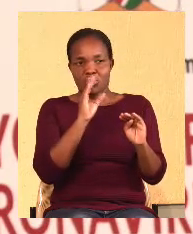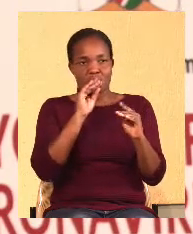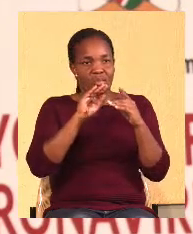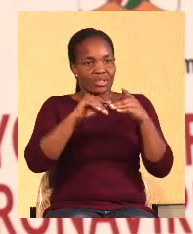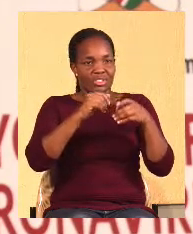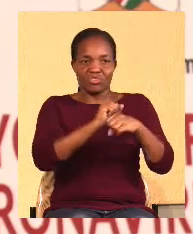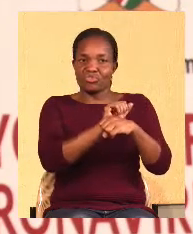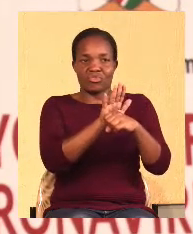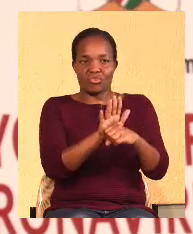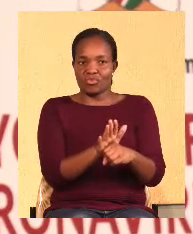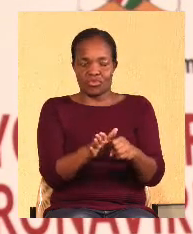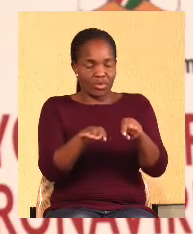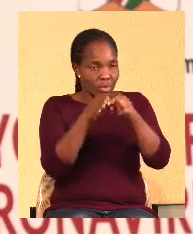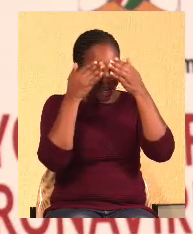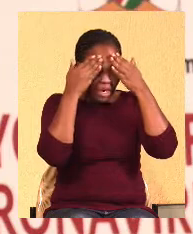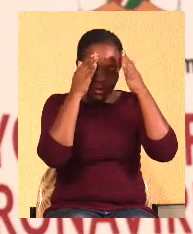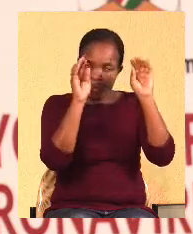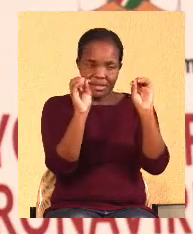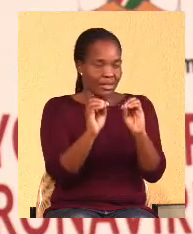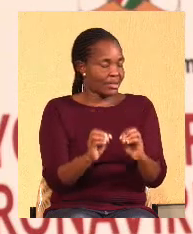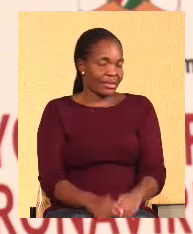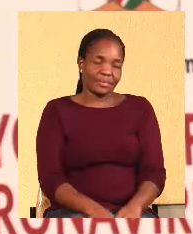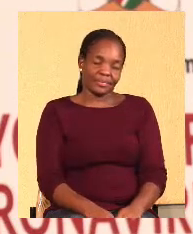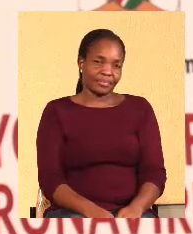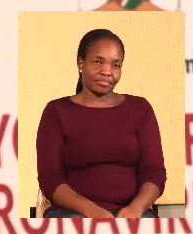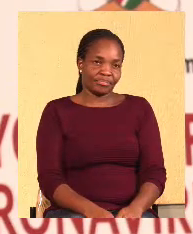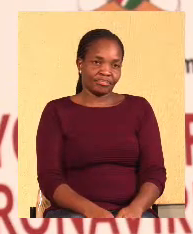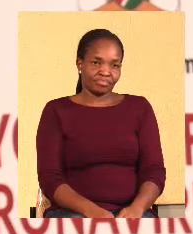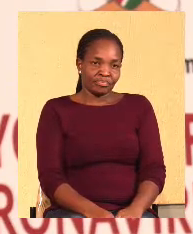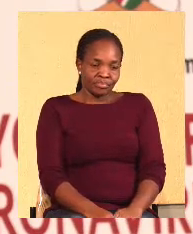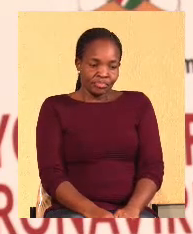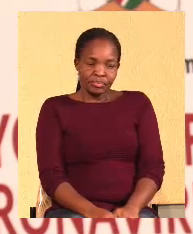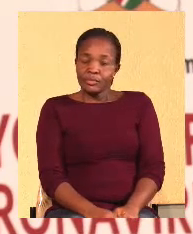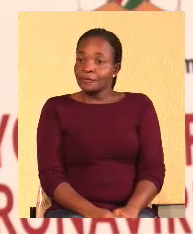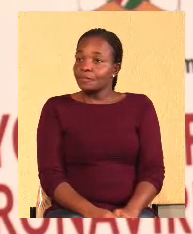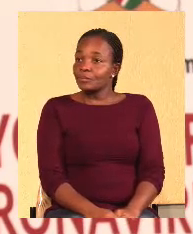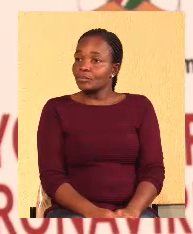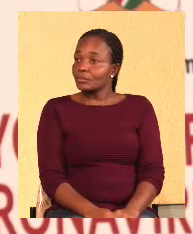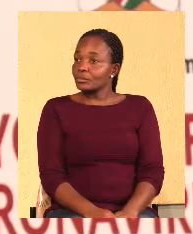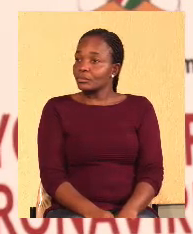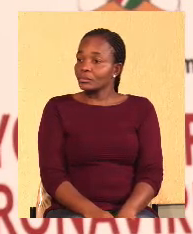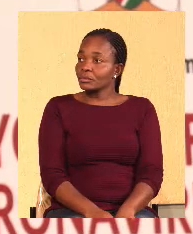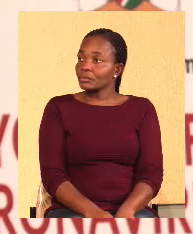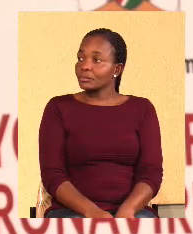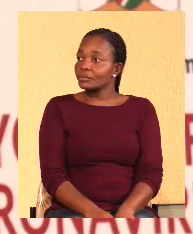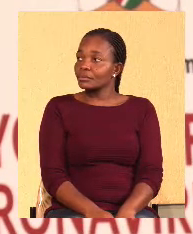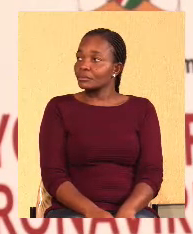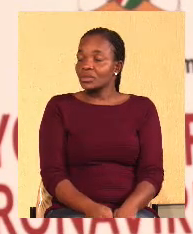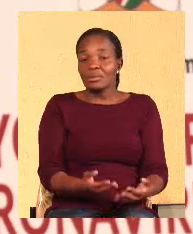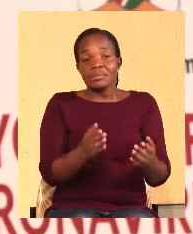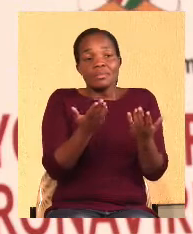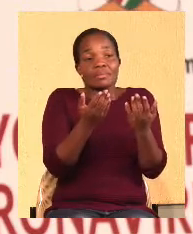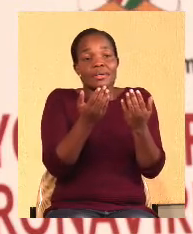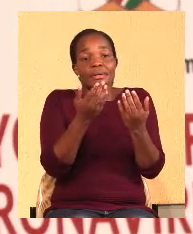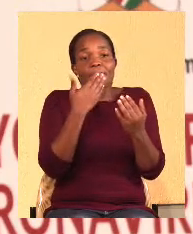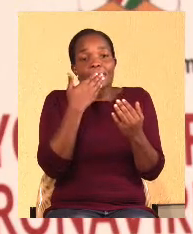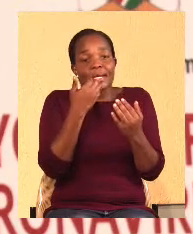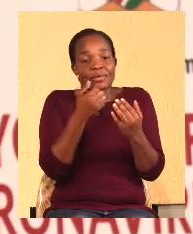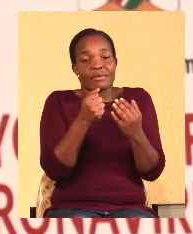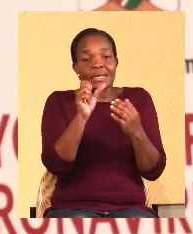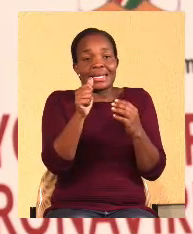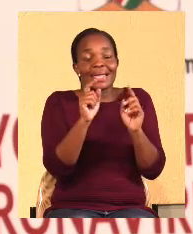COVID-19. You know, these people, they can team up with alike sectors and then